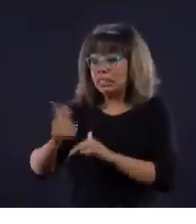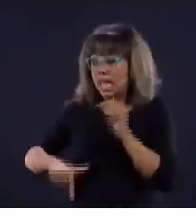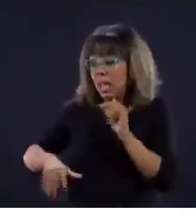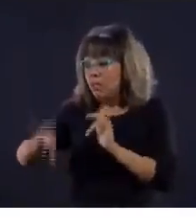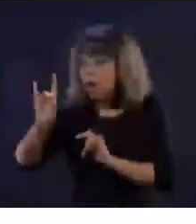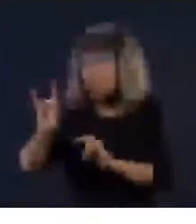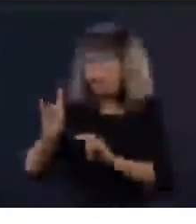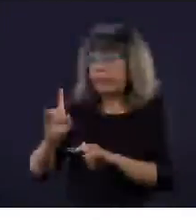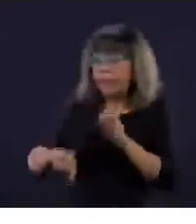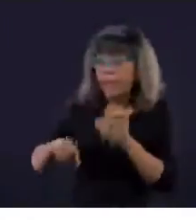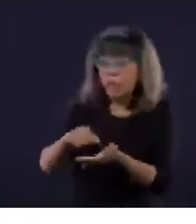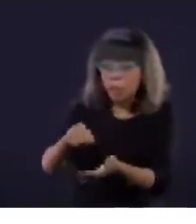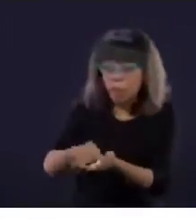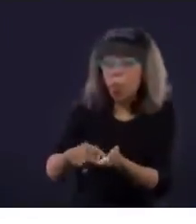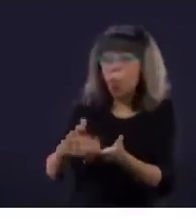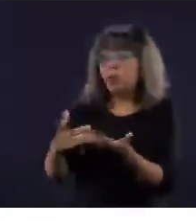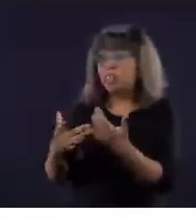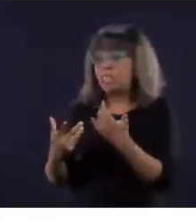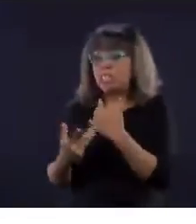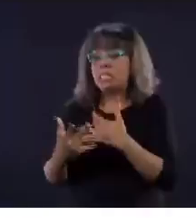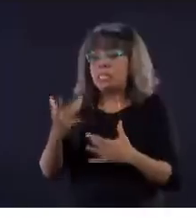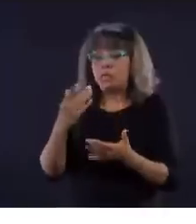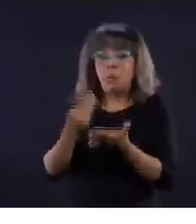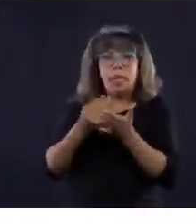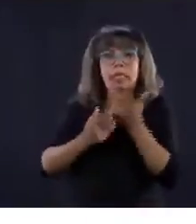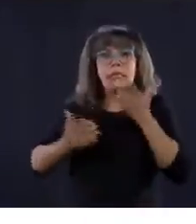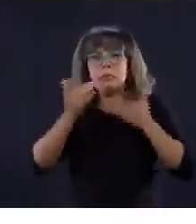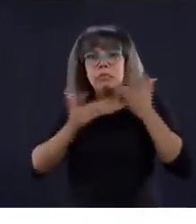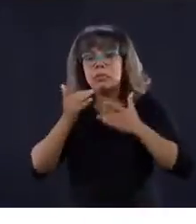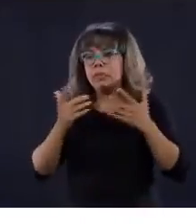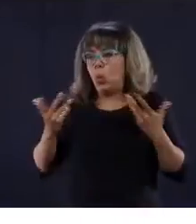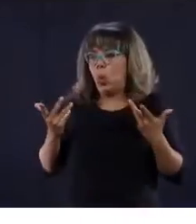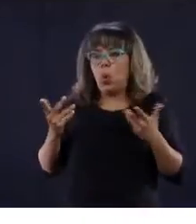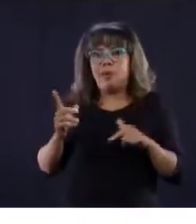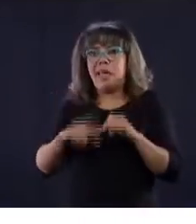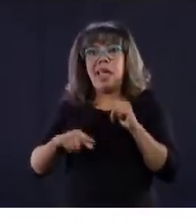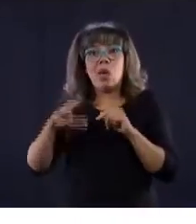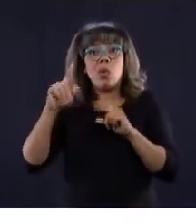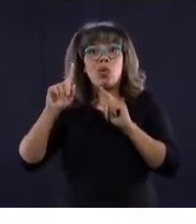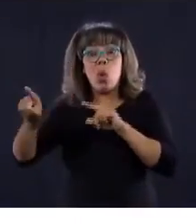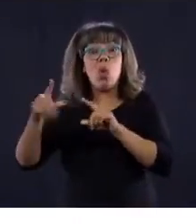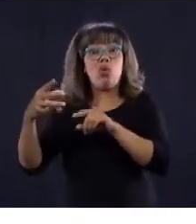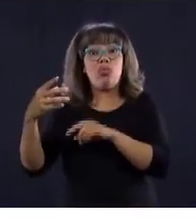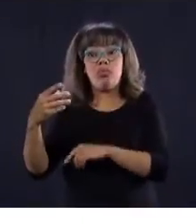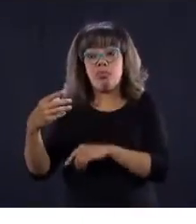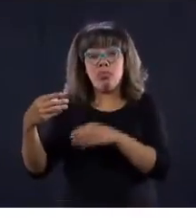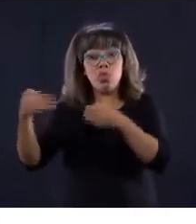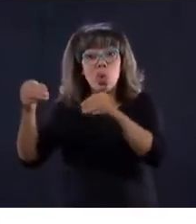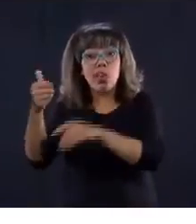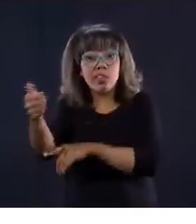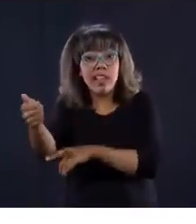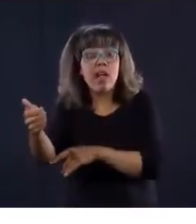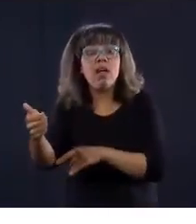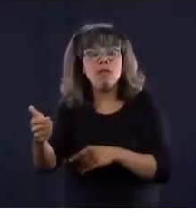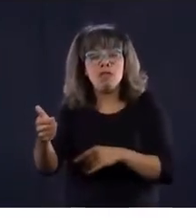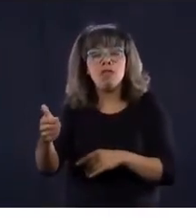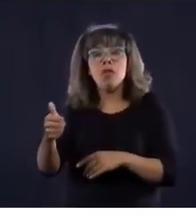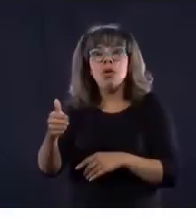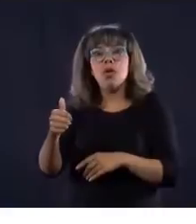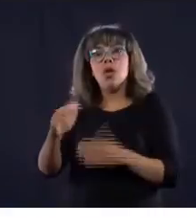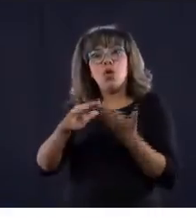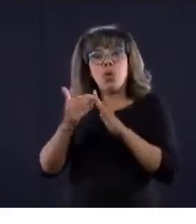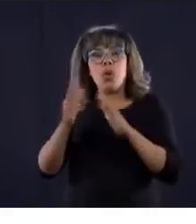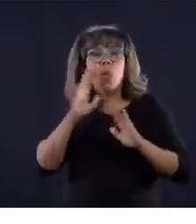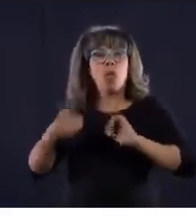It could be another way to do it. But we will evaluate that, especially with municipalities, especially if